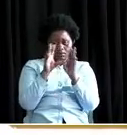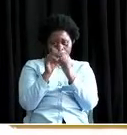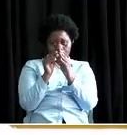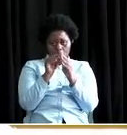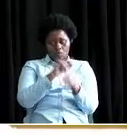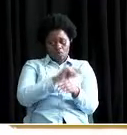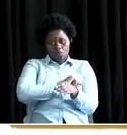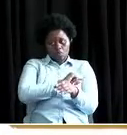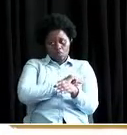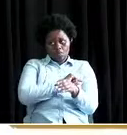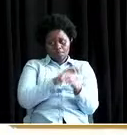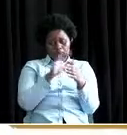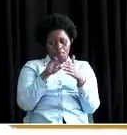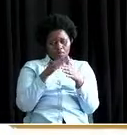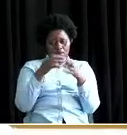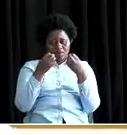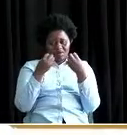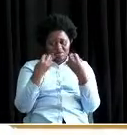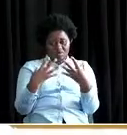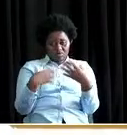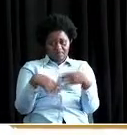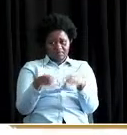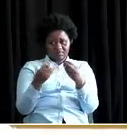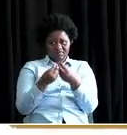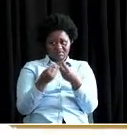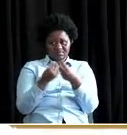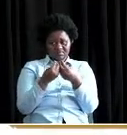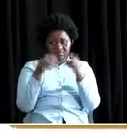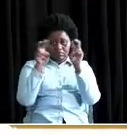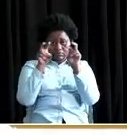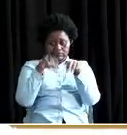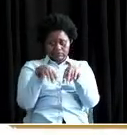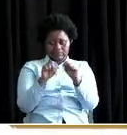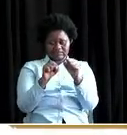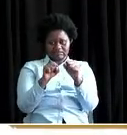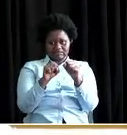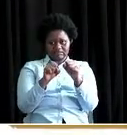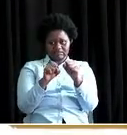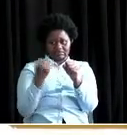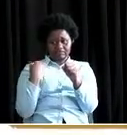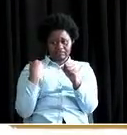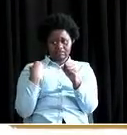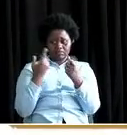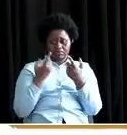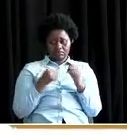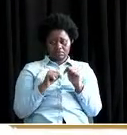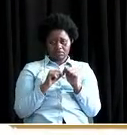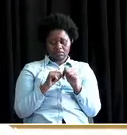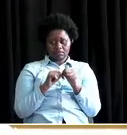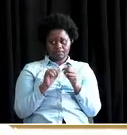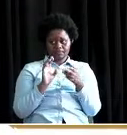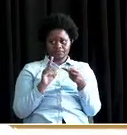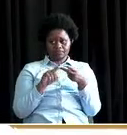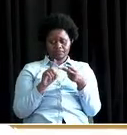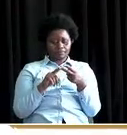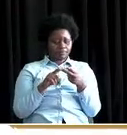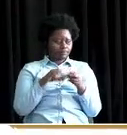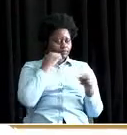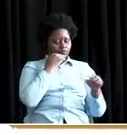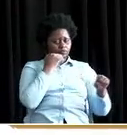because there are a lot of disturbances because of the load shedding. Then there's also a